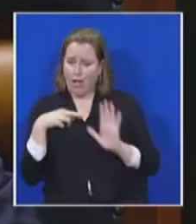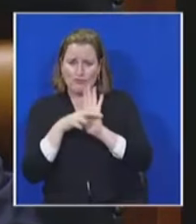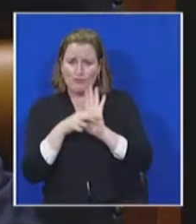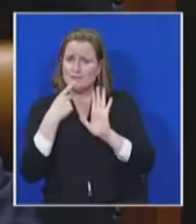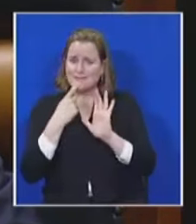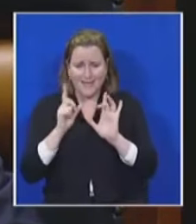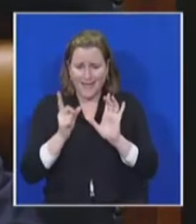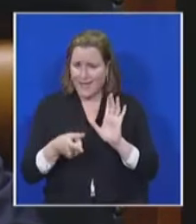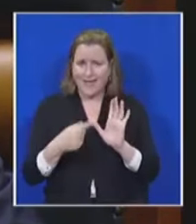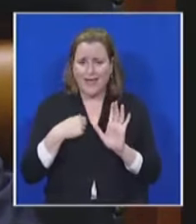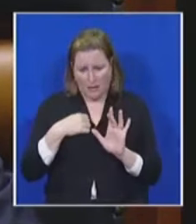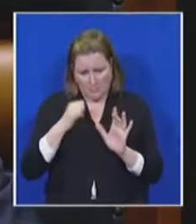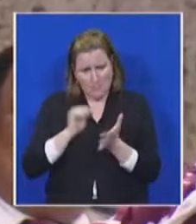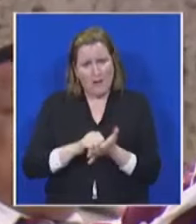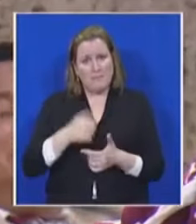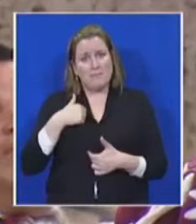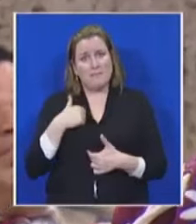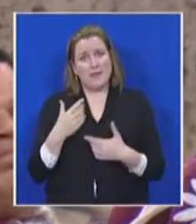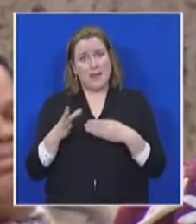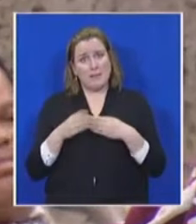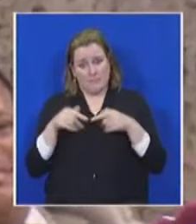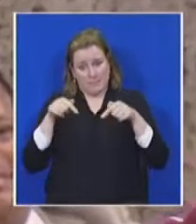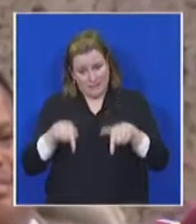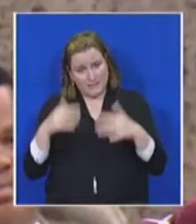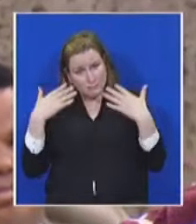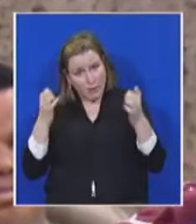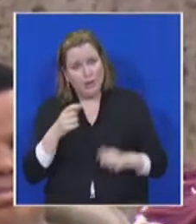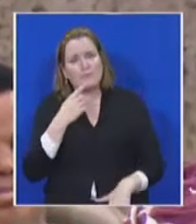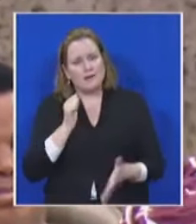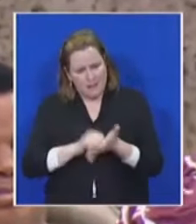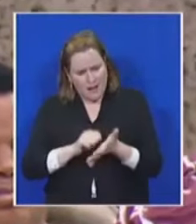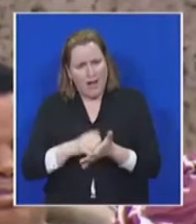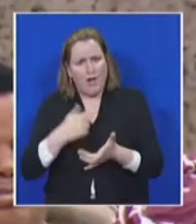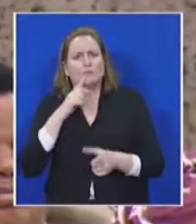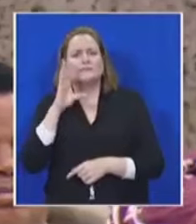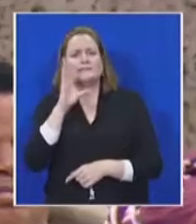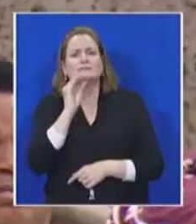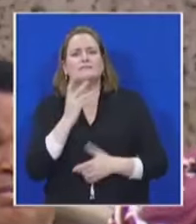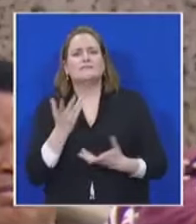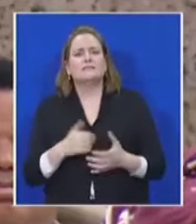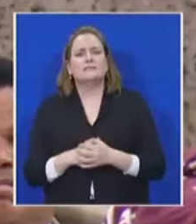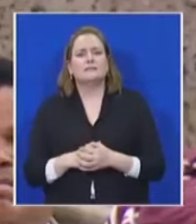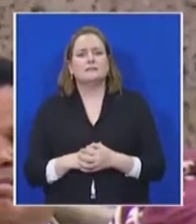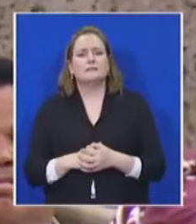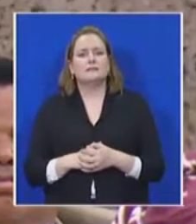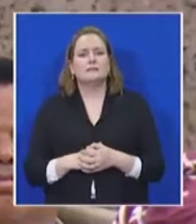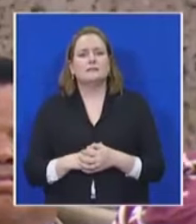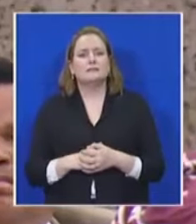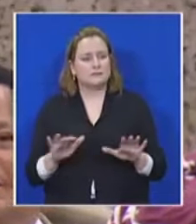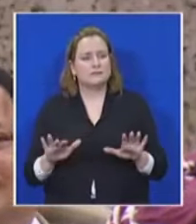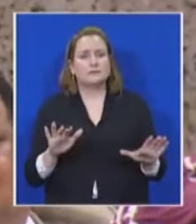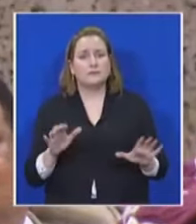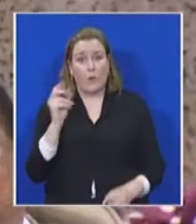to speak as a member of this parliament. Yes, I You know have to that. allow me, please. No. Okay, so,